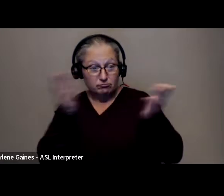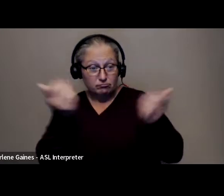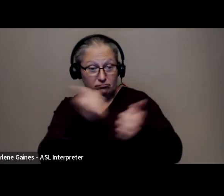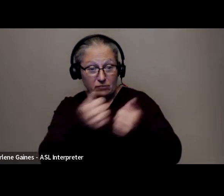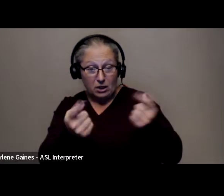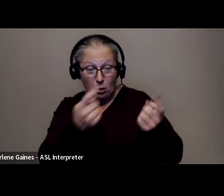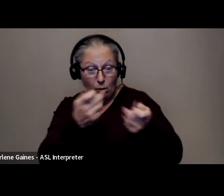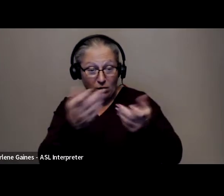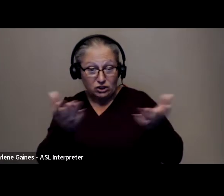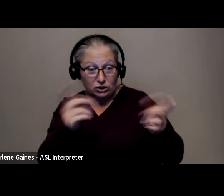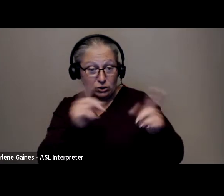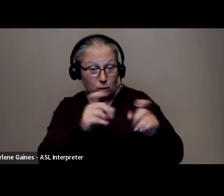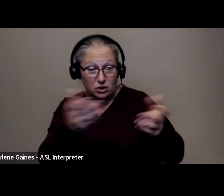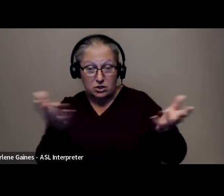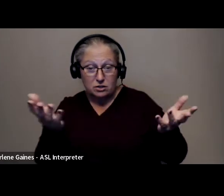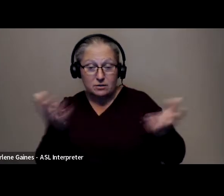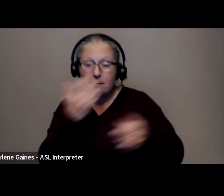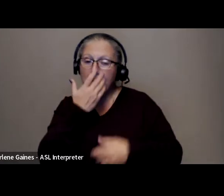questions. Anyone?